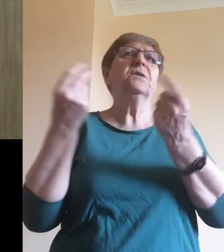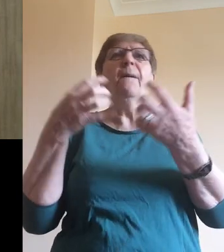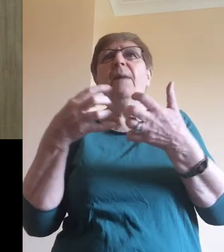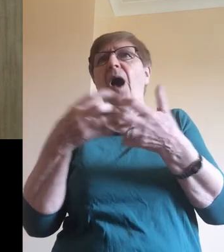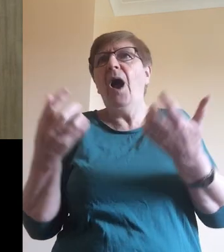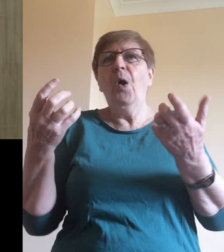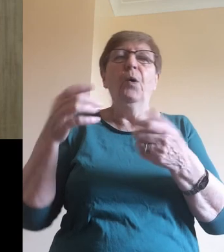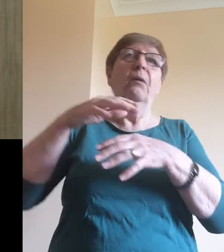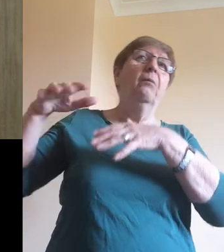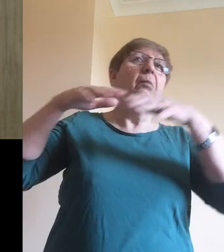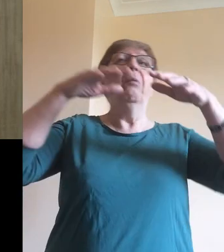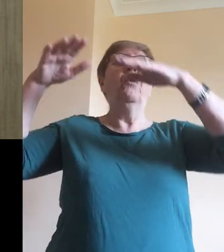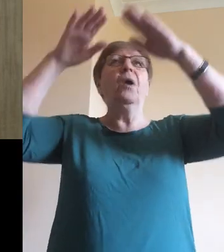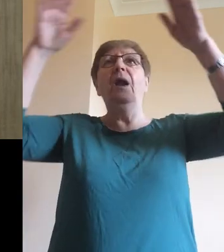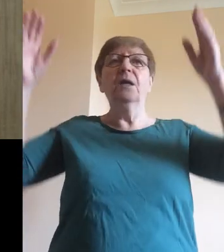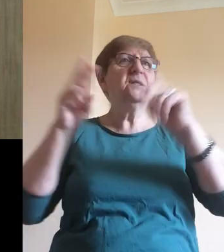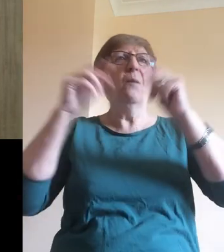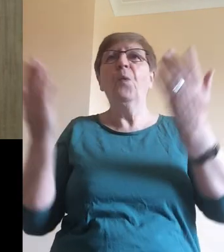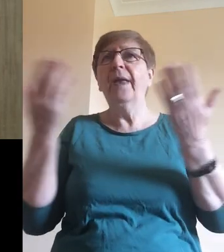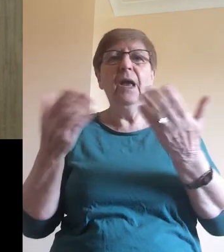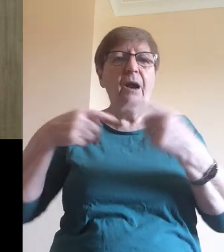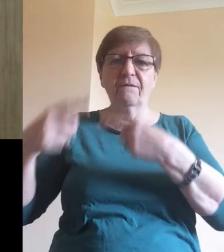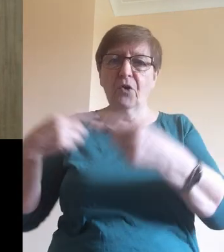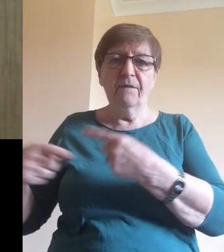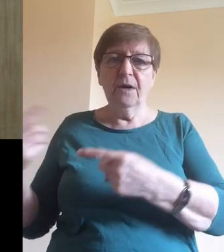some non-bodily life forevermore.